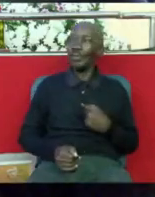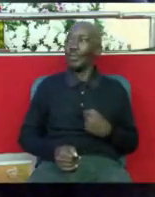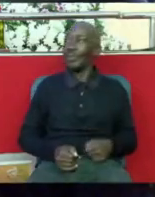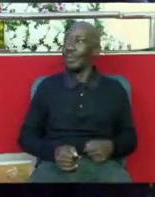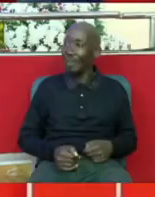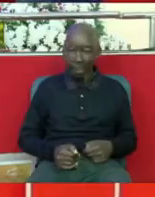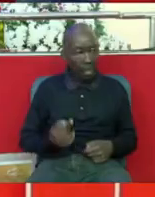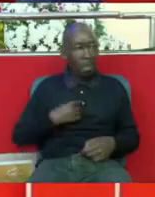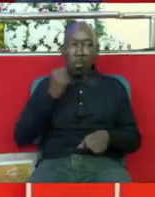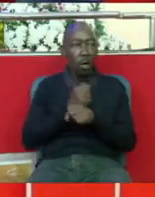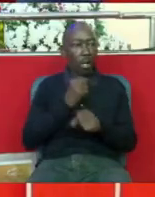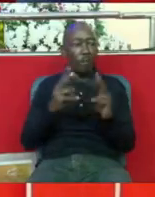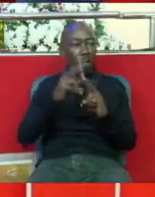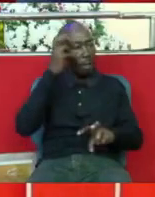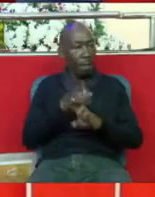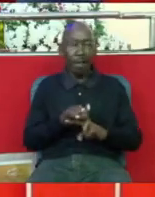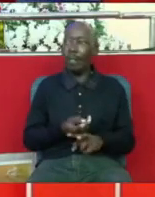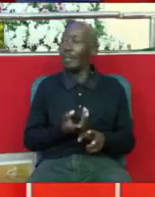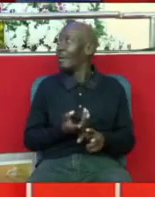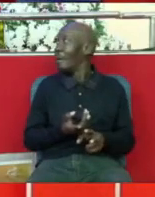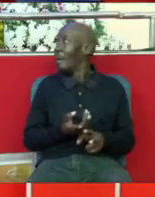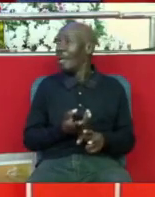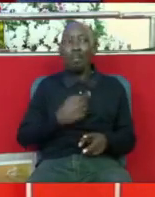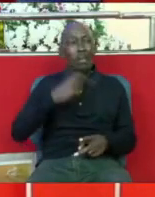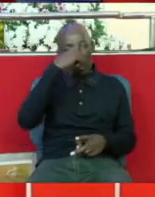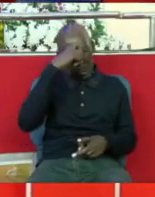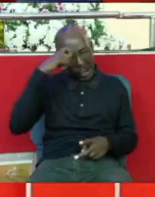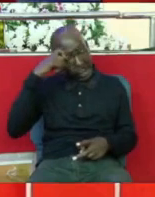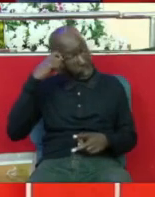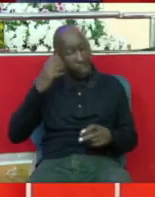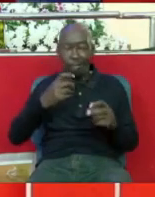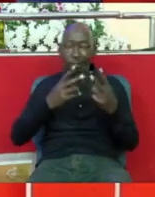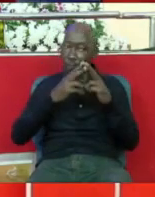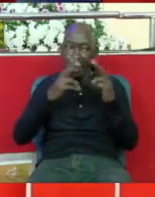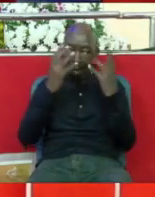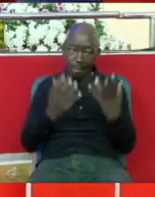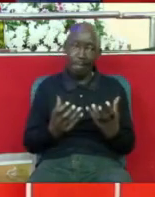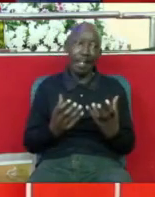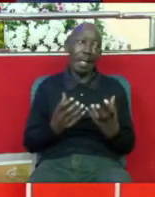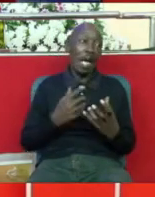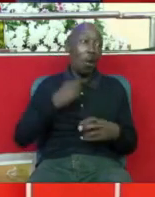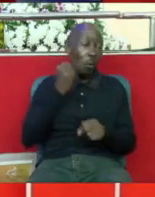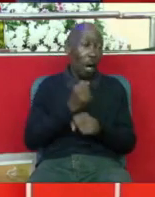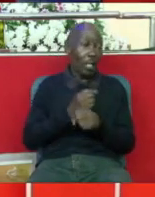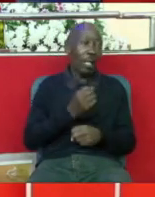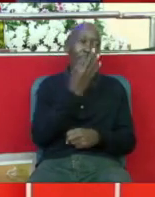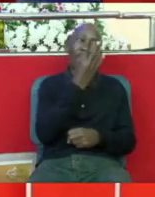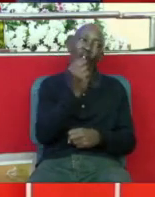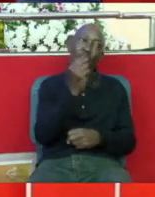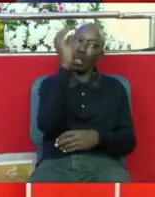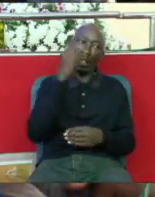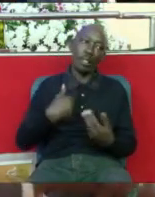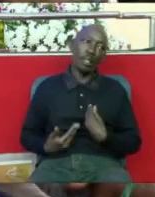I was working very hard. Alikuwa anafanya kazi kwa bidii sana. I was sweating very much. Alikuwa anatoa jasho. I was operating at 35%. Lakini